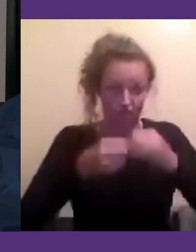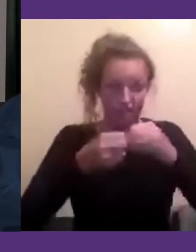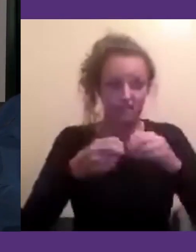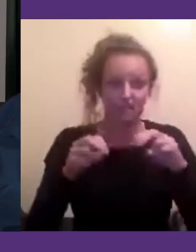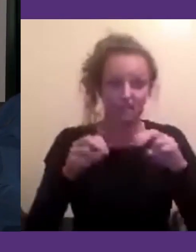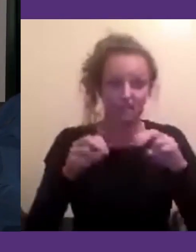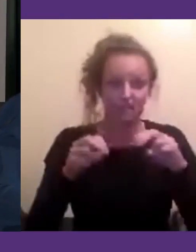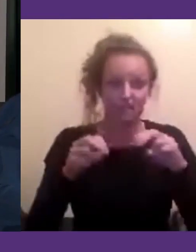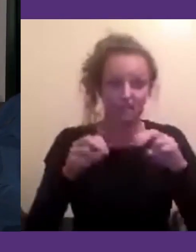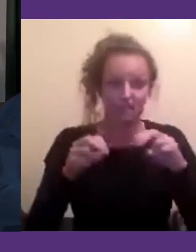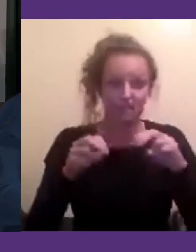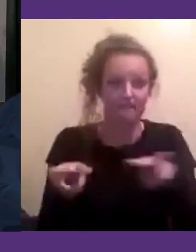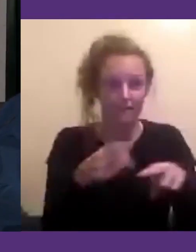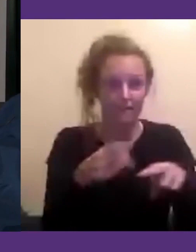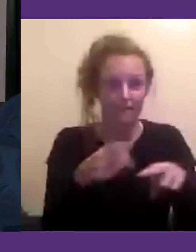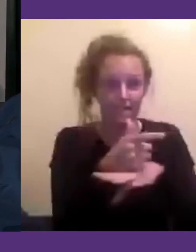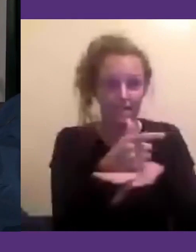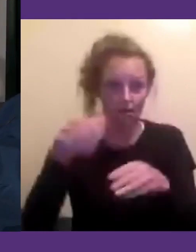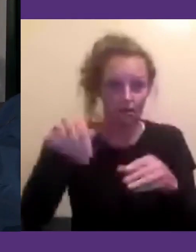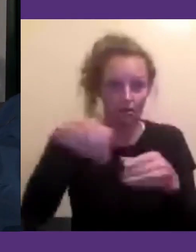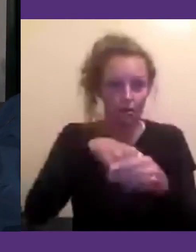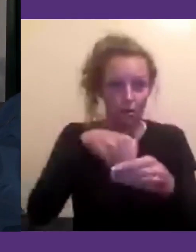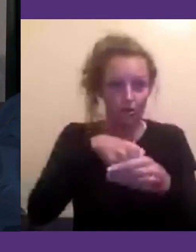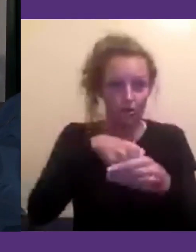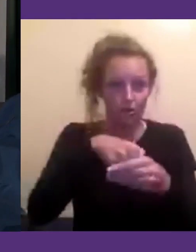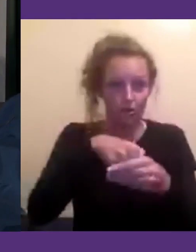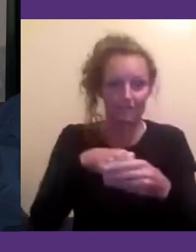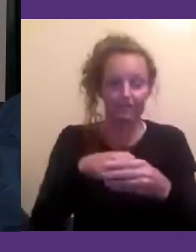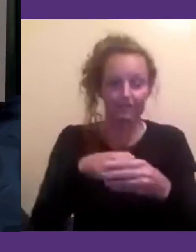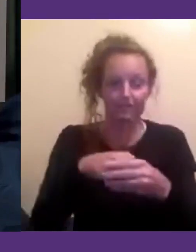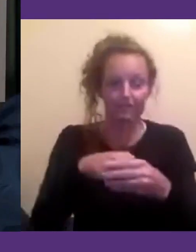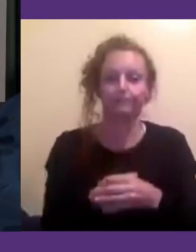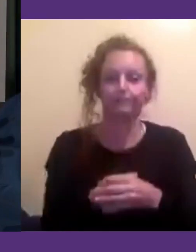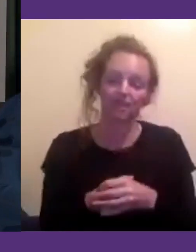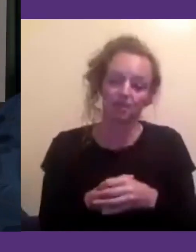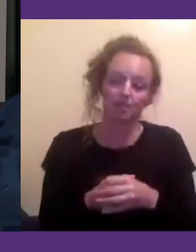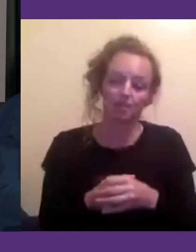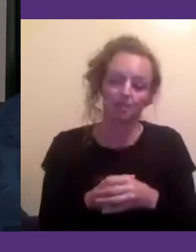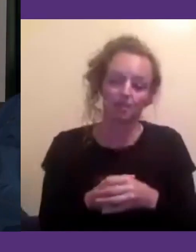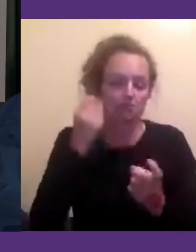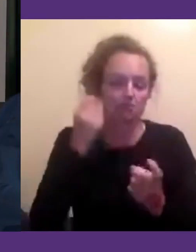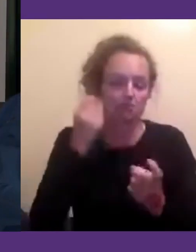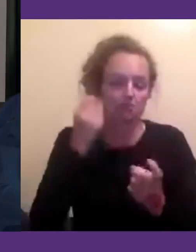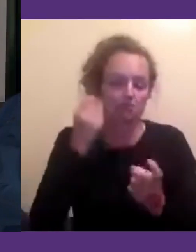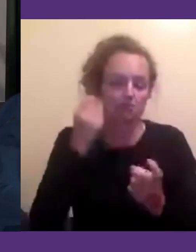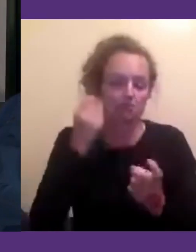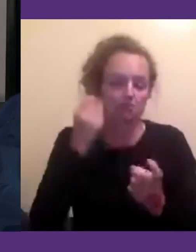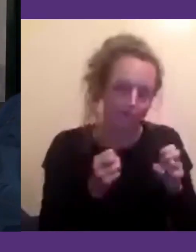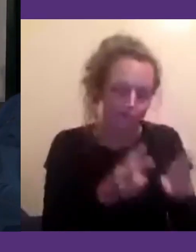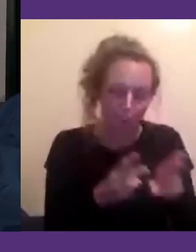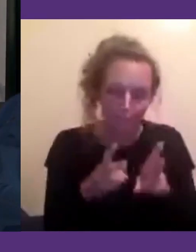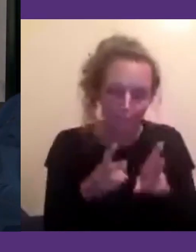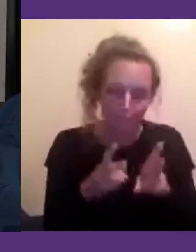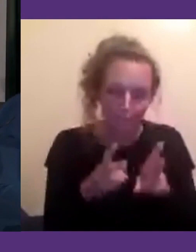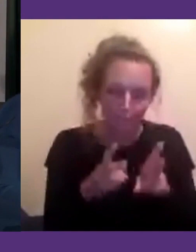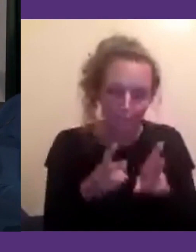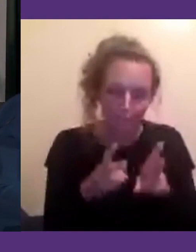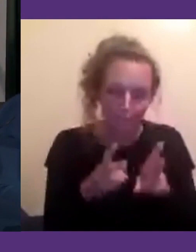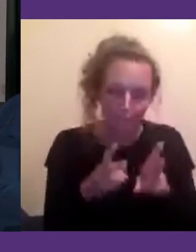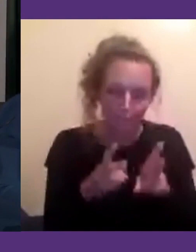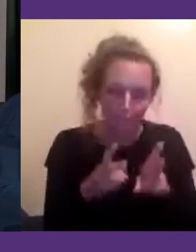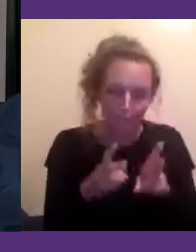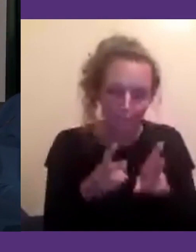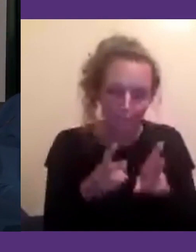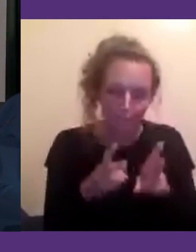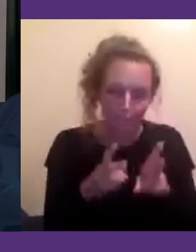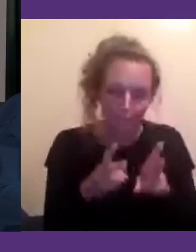and styles and how we tailor the content that we're putting out there as well. So, so much amazing content goes